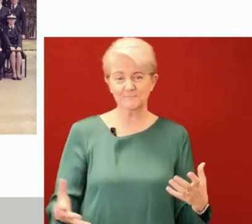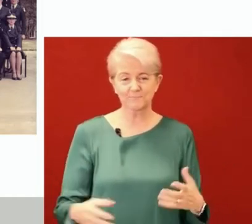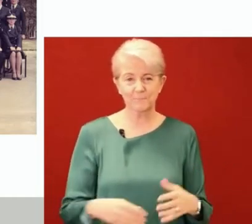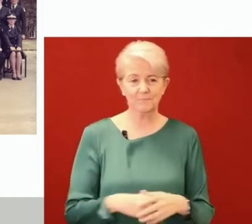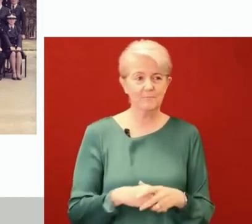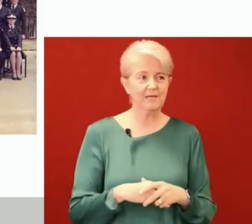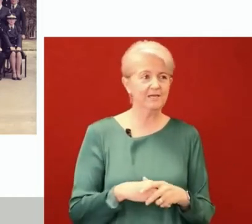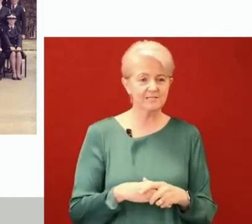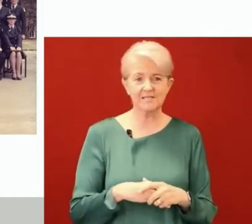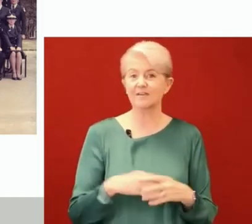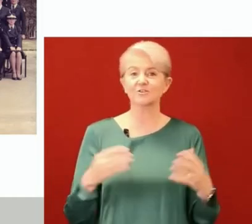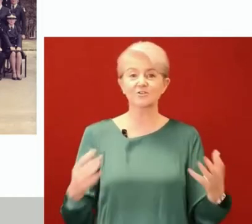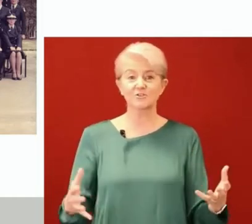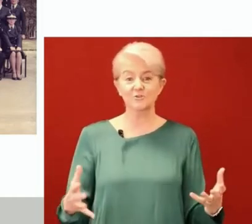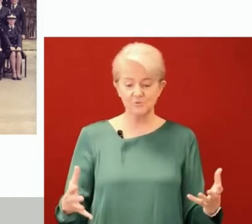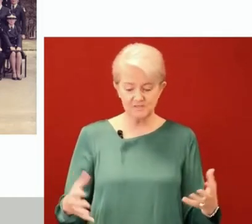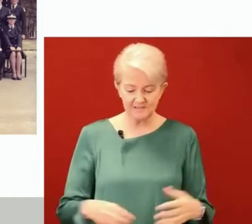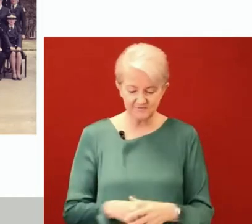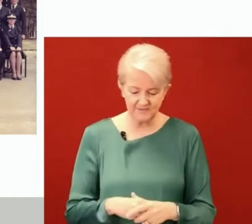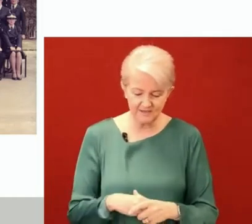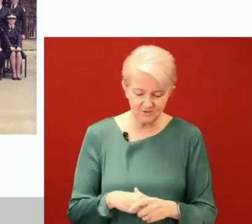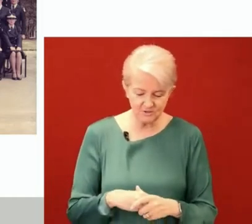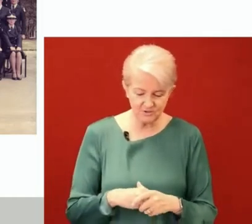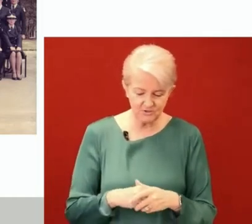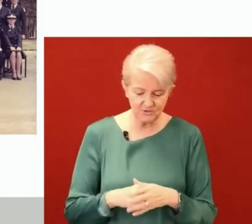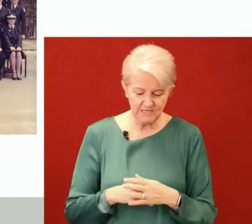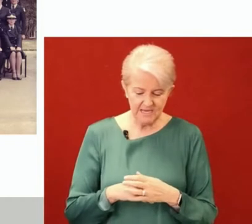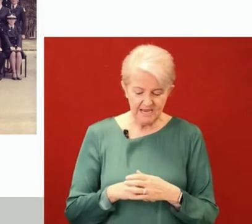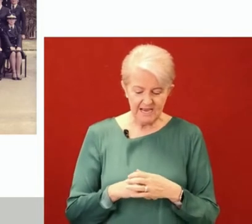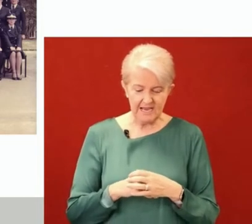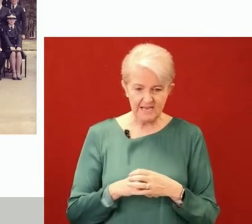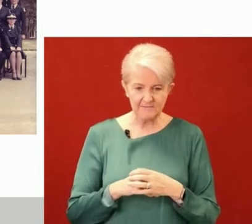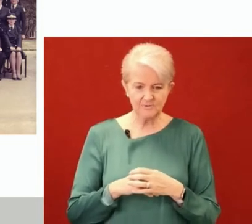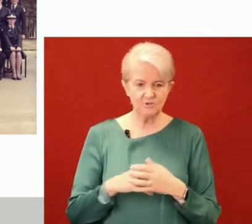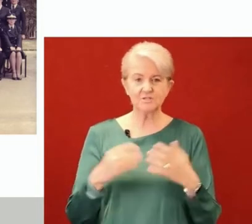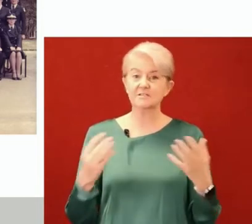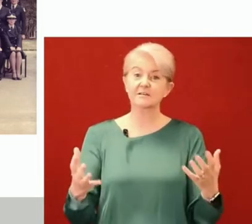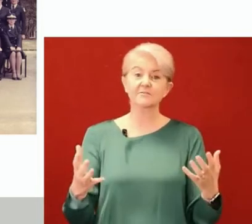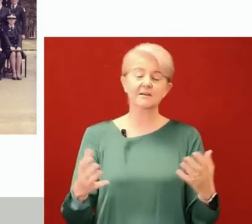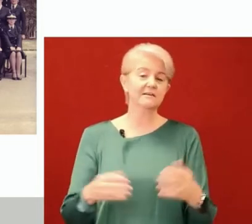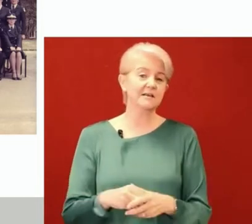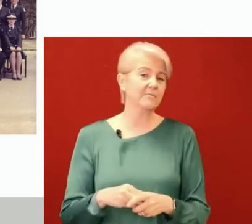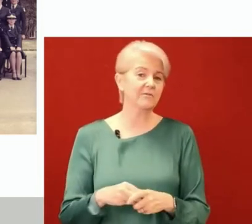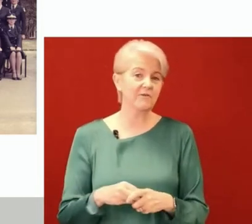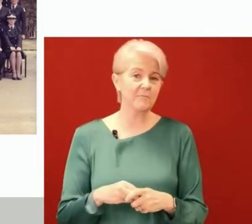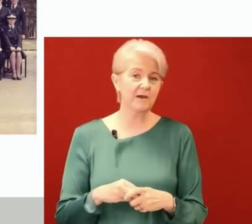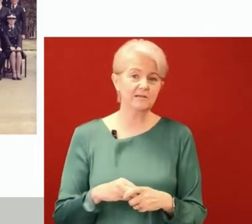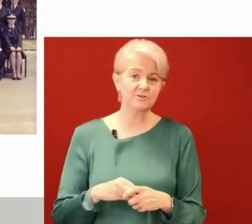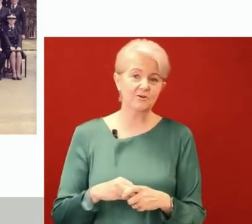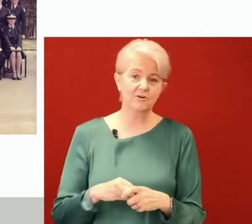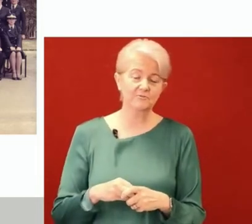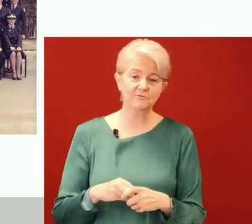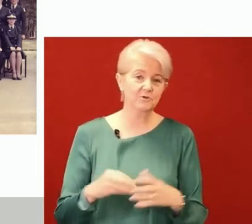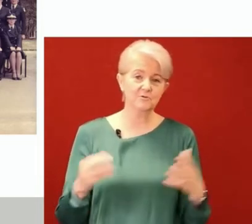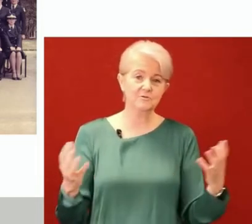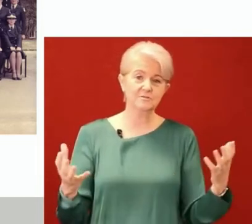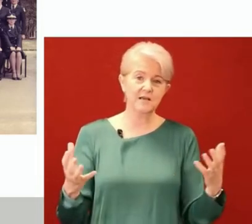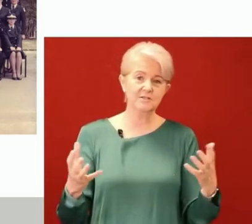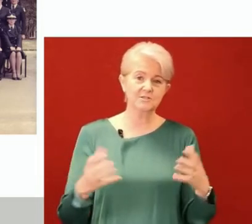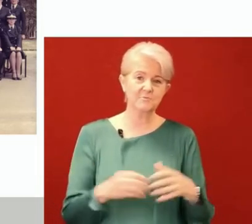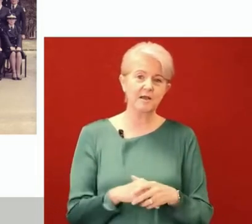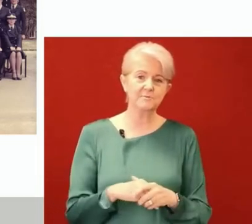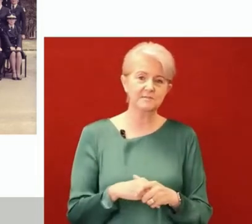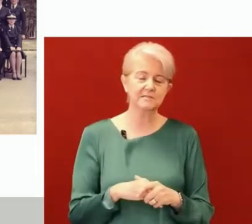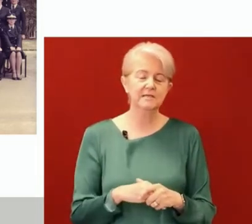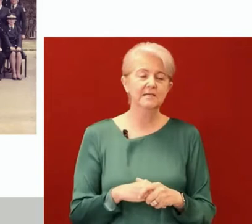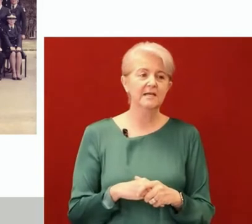detectives because they got to do the cool stuff. They got to do the stuff that ends up on the front page of your